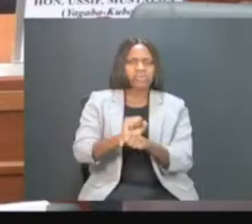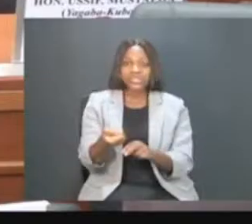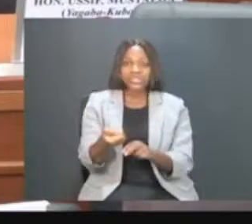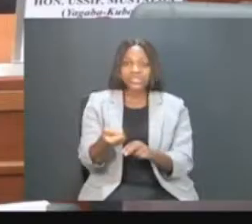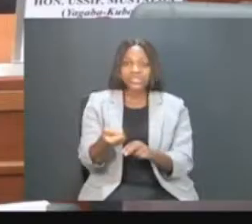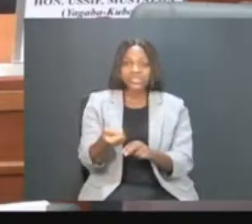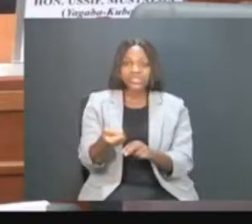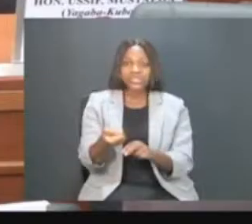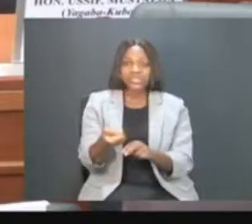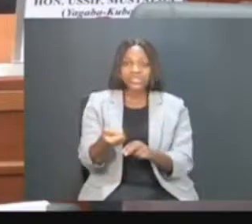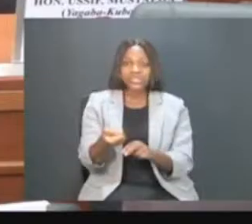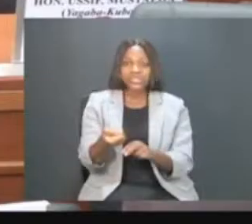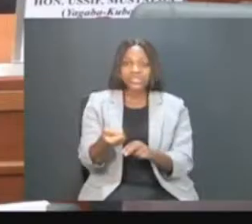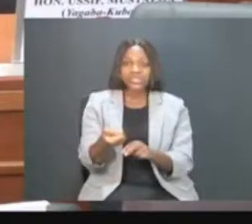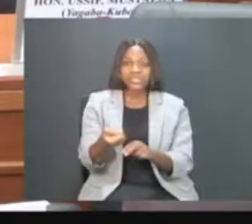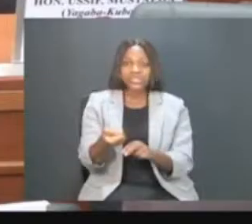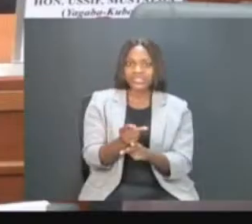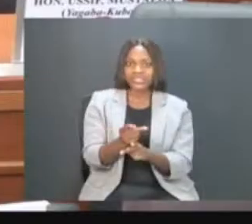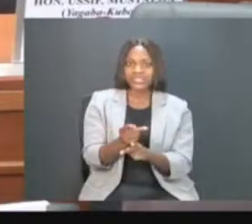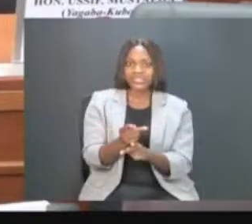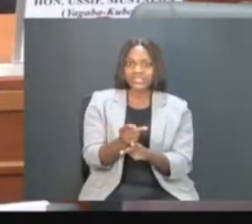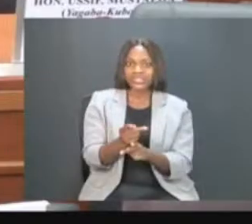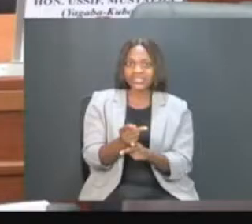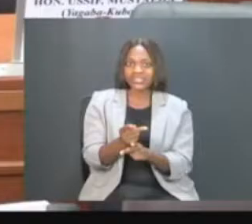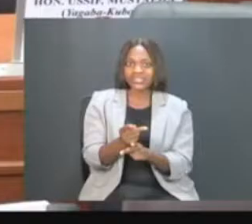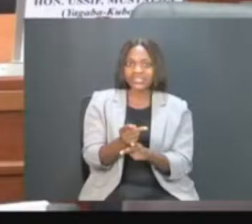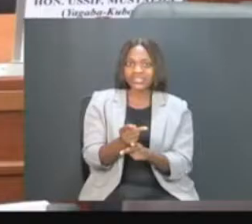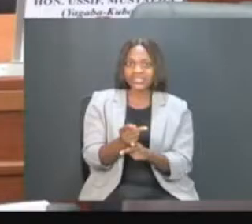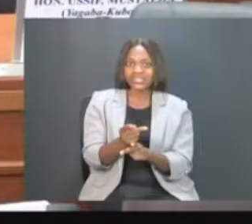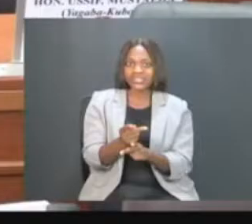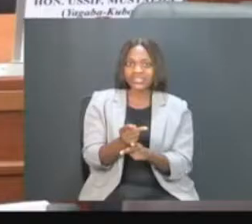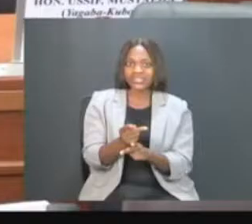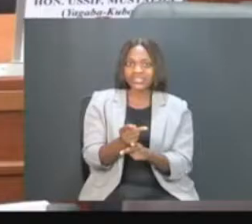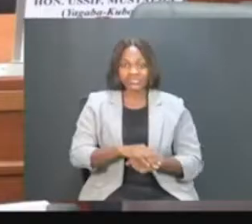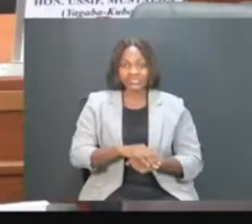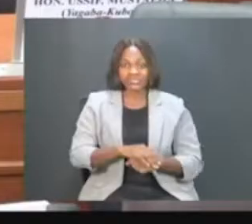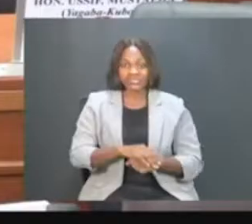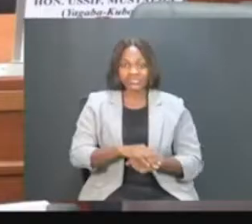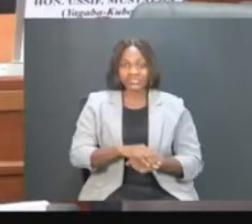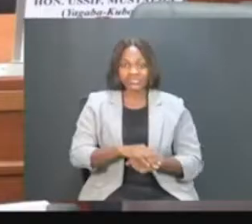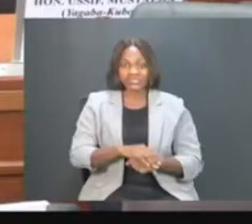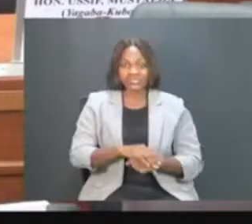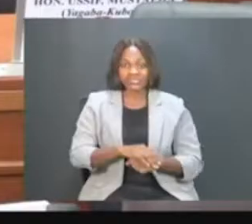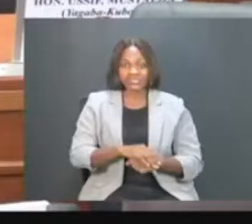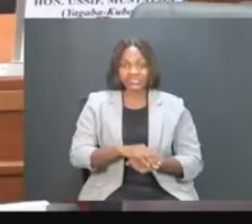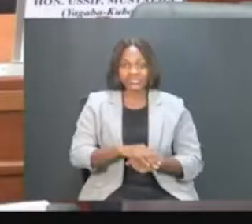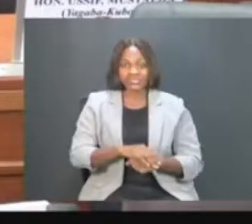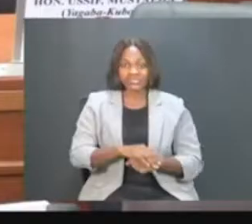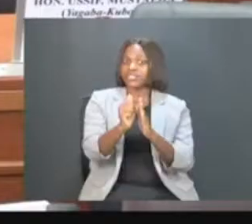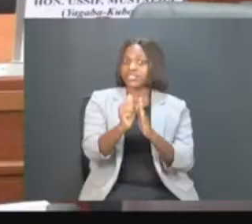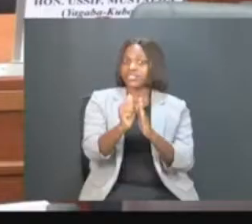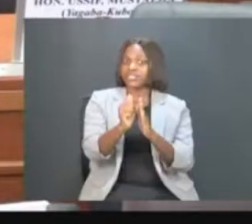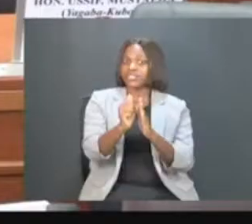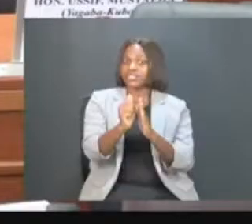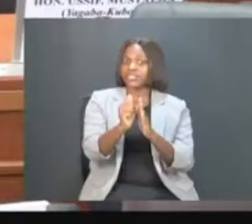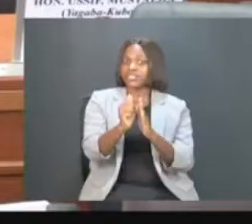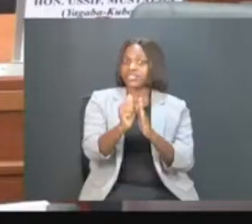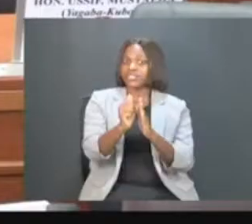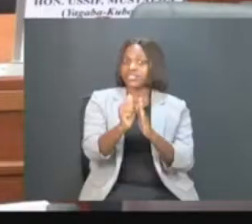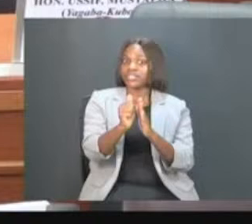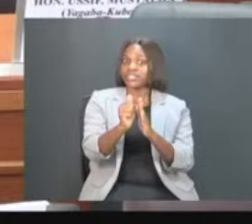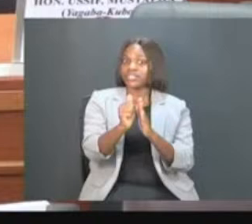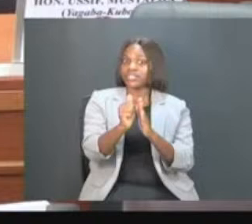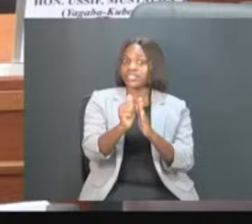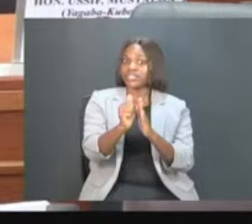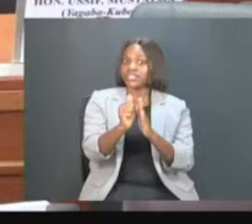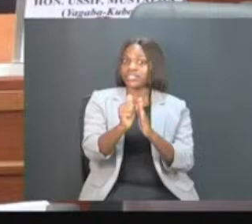bill does not respond to that. It's a fallacy. Mr. Speaker, now let me go to the issue of agencies. In their manifesto, they actually listed